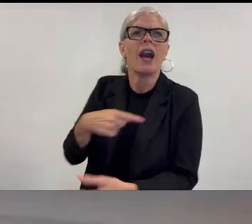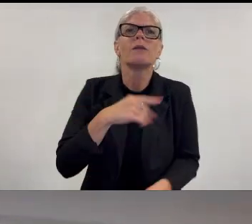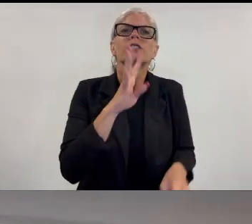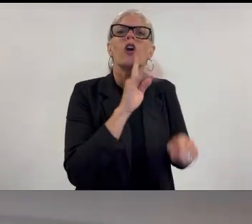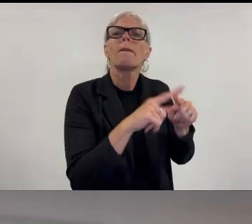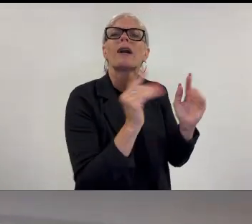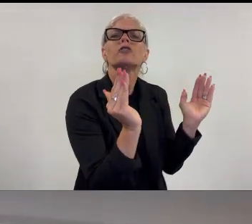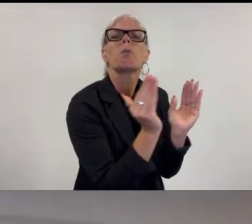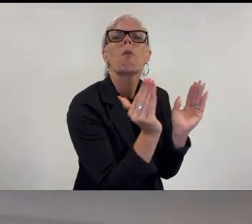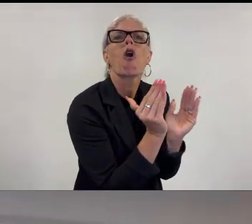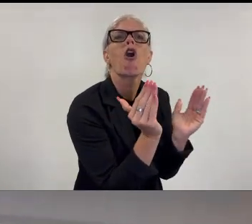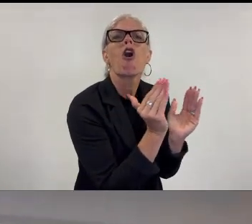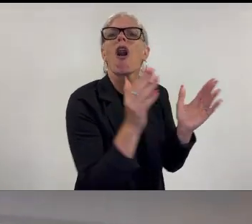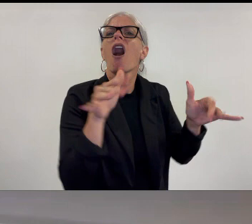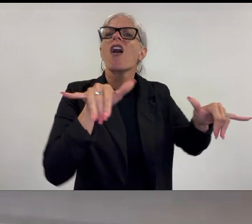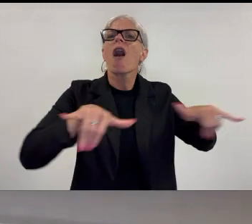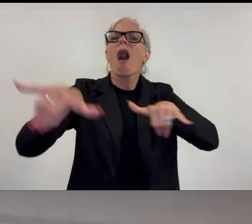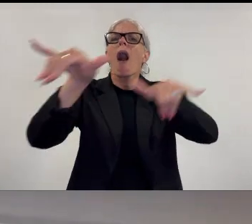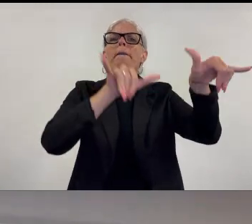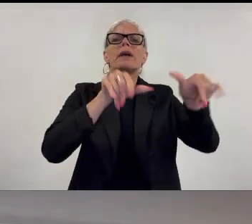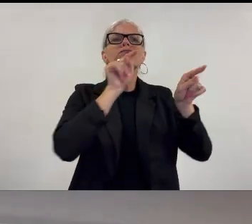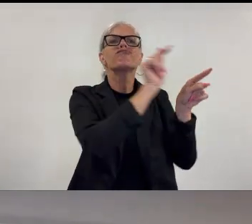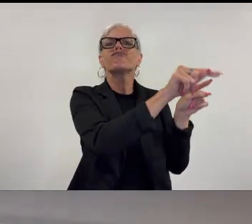resources that are commonly available. They